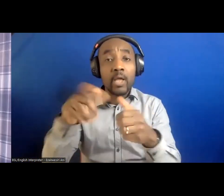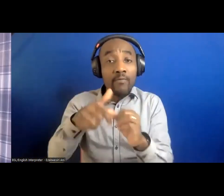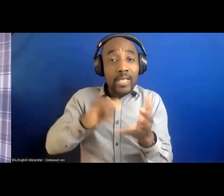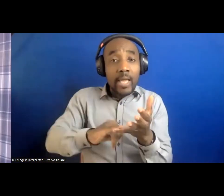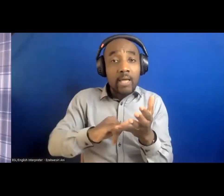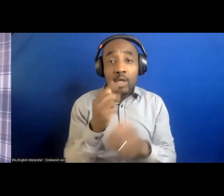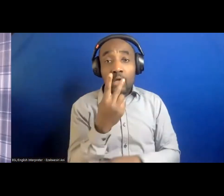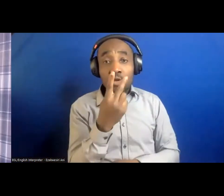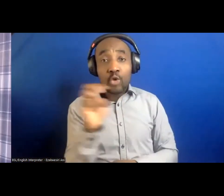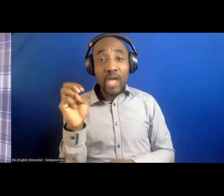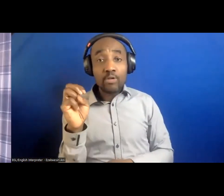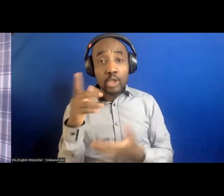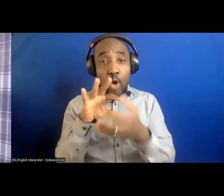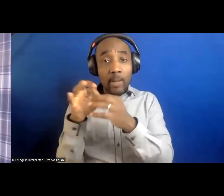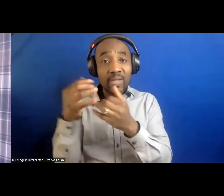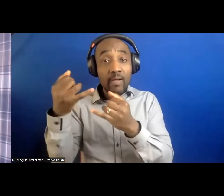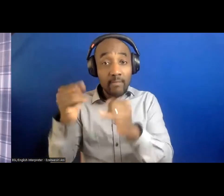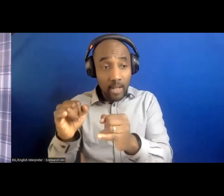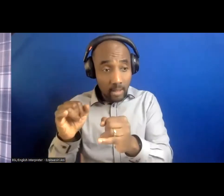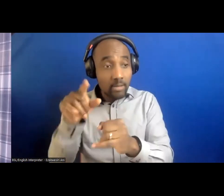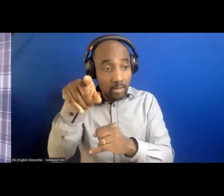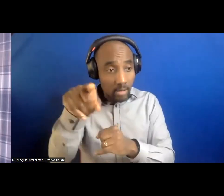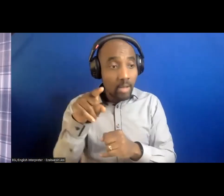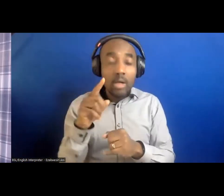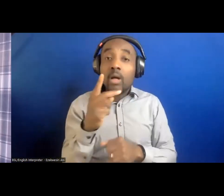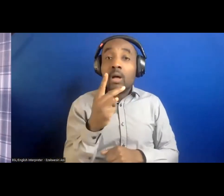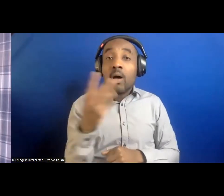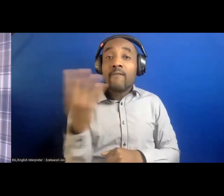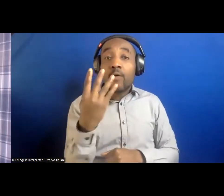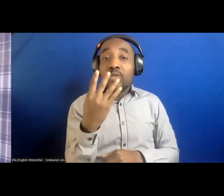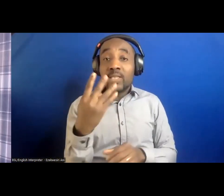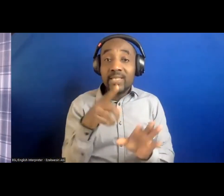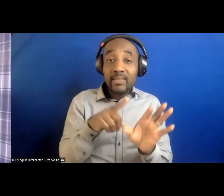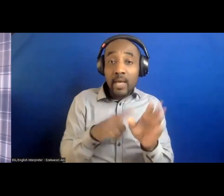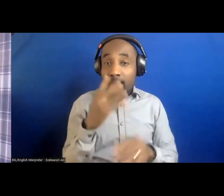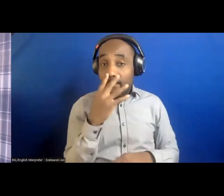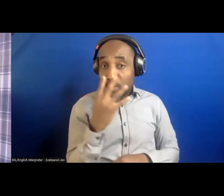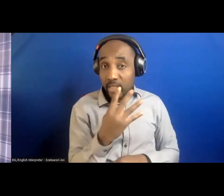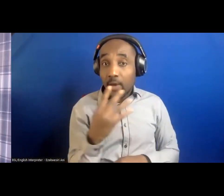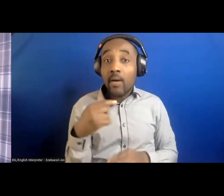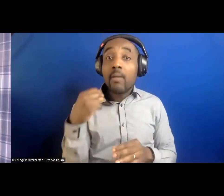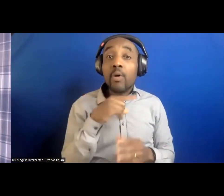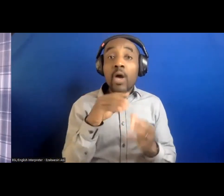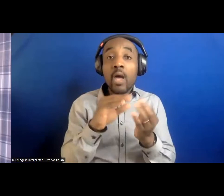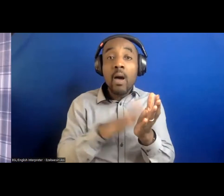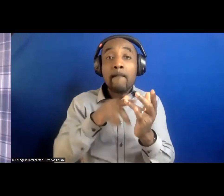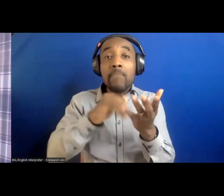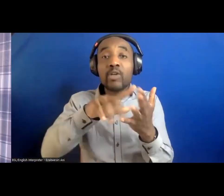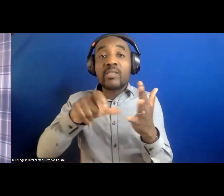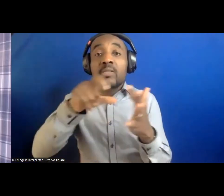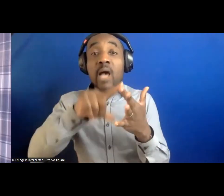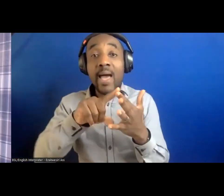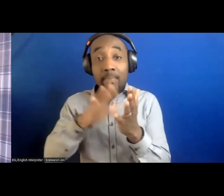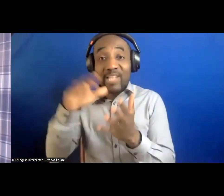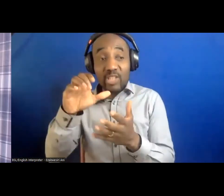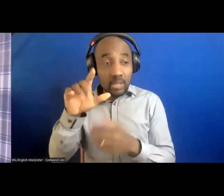bid, but in that time, the shooting of a 14-year-old schoolboy on the streets of Moss Side, an area of historical deprivation and disadvantage. His name was Benji